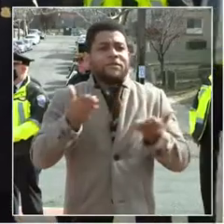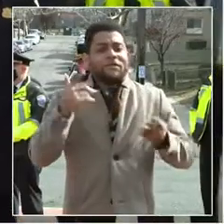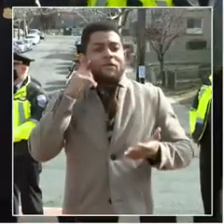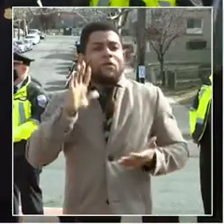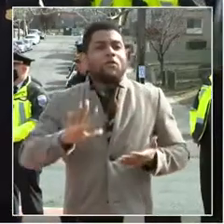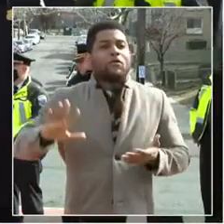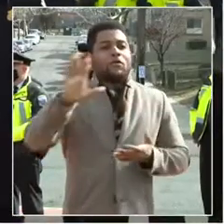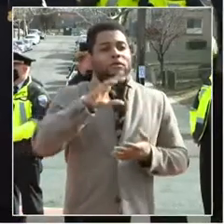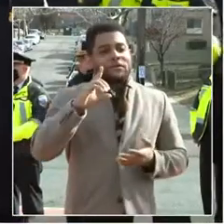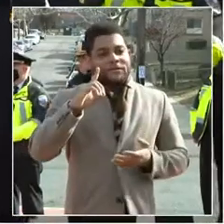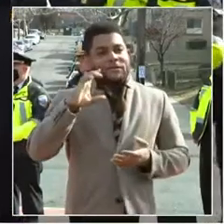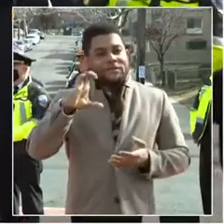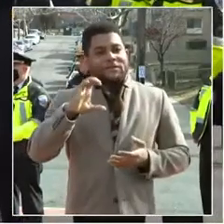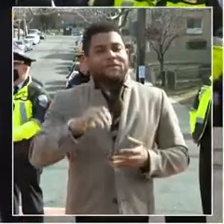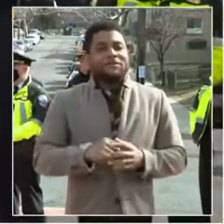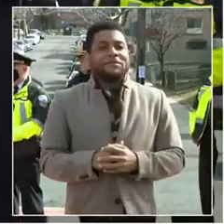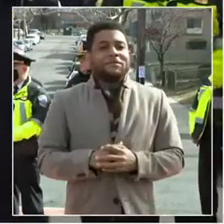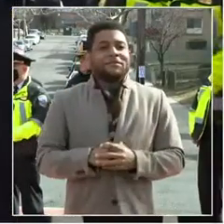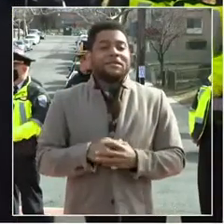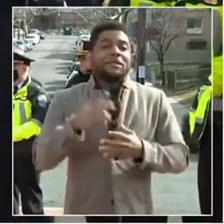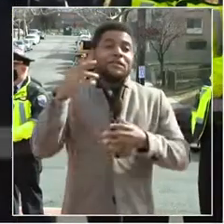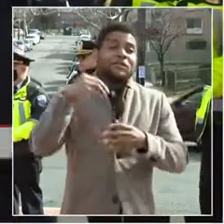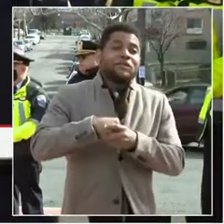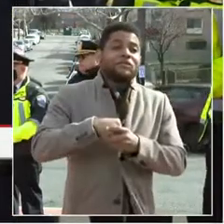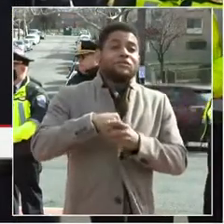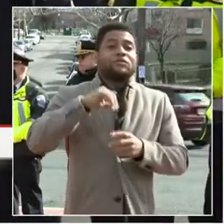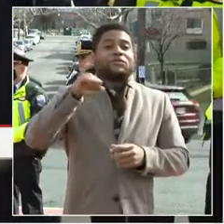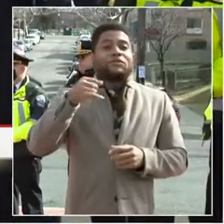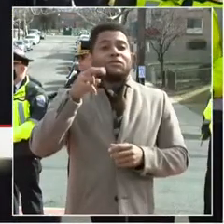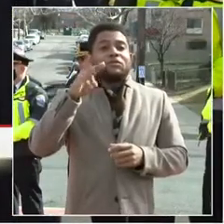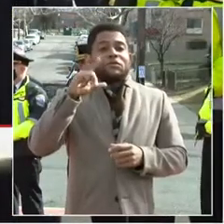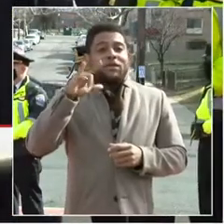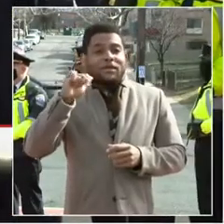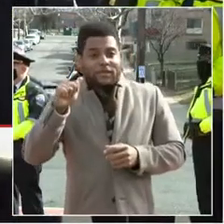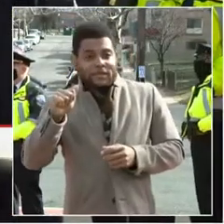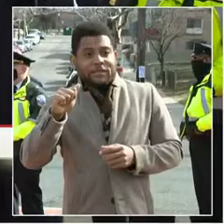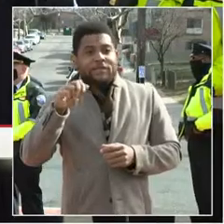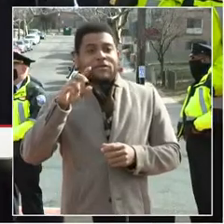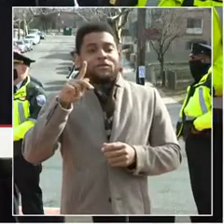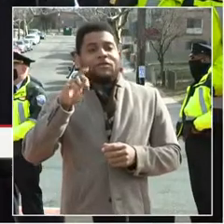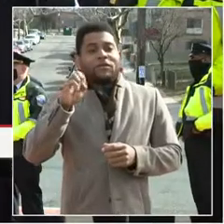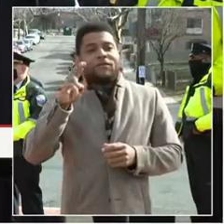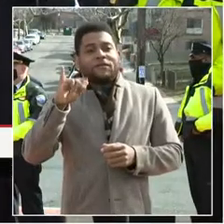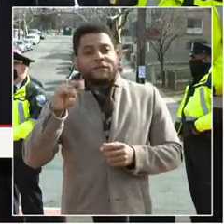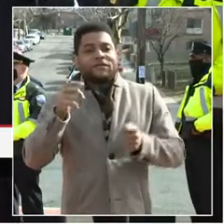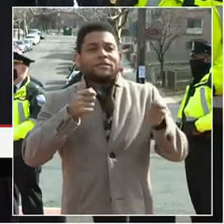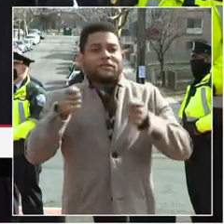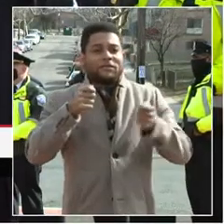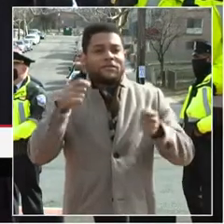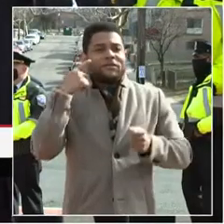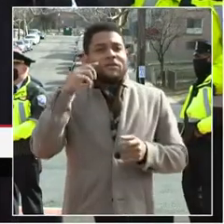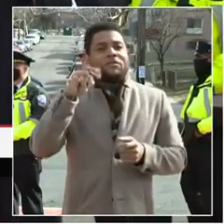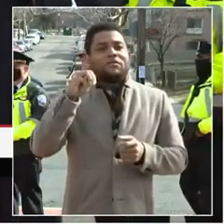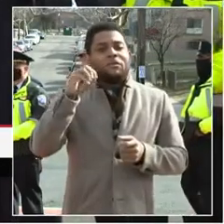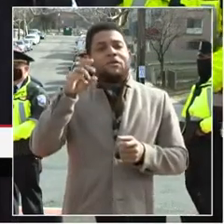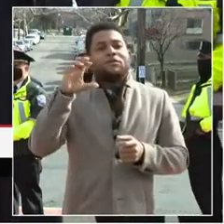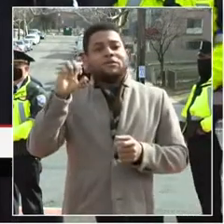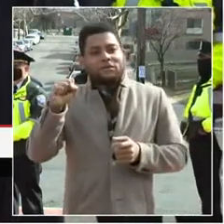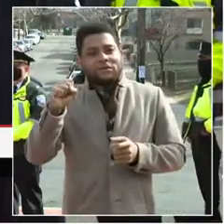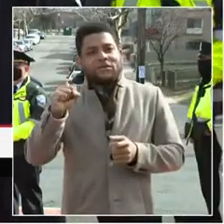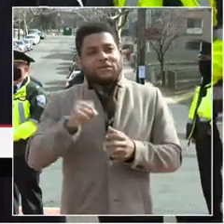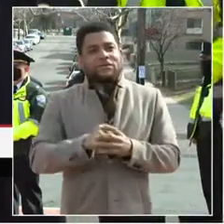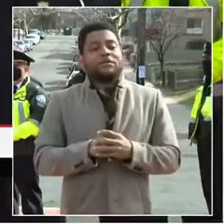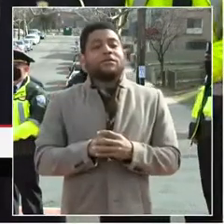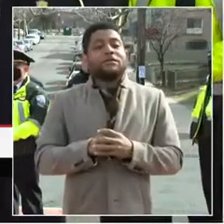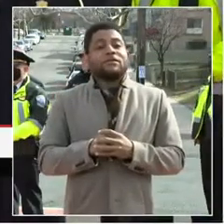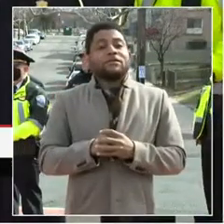wards, including Julia Irvin, the Director of DC Mokers, Chris Geldhart, the Deputy Mayor for Public